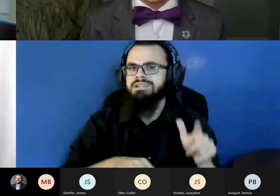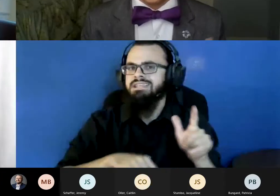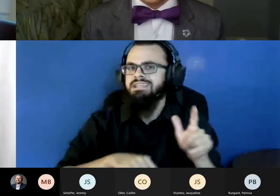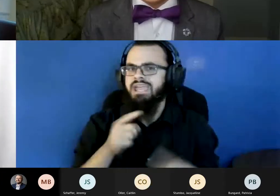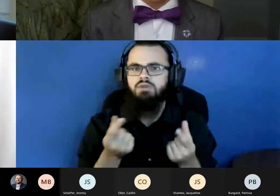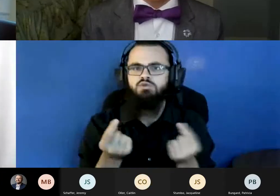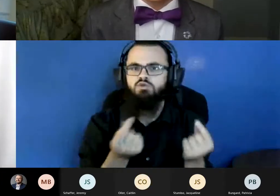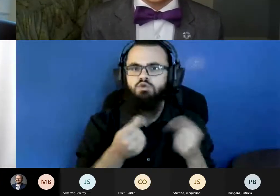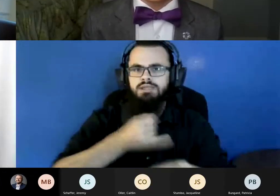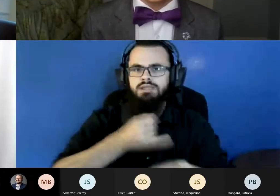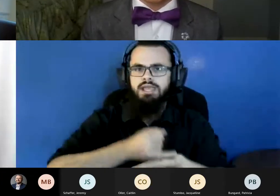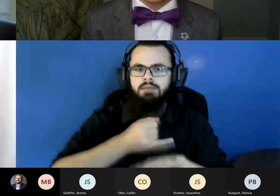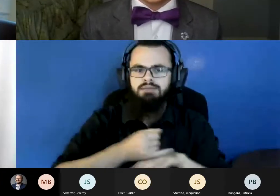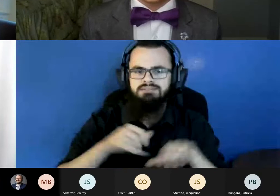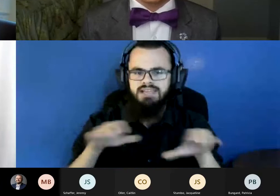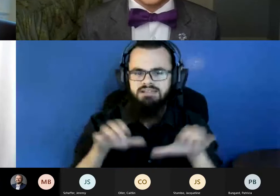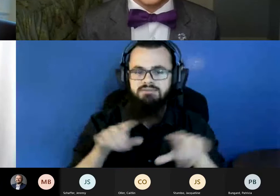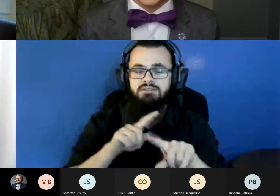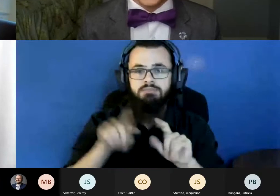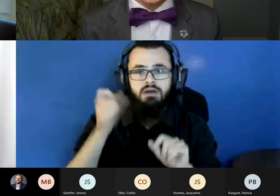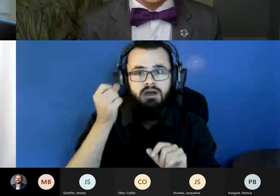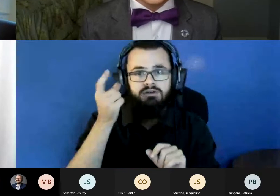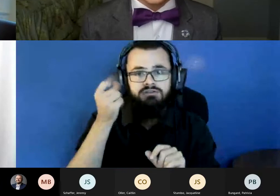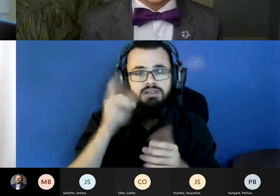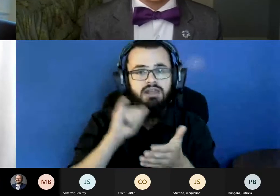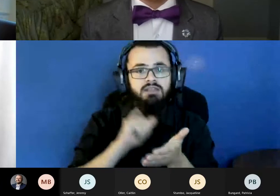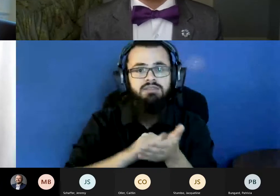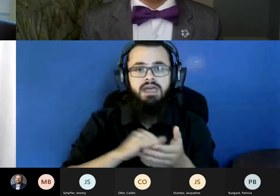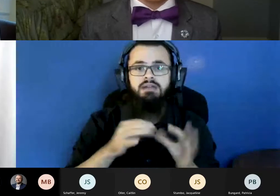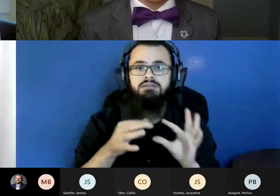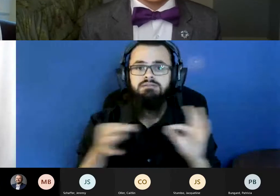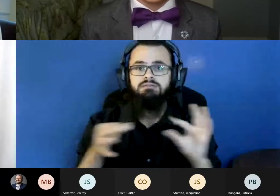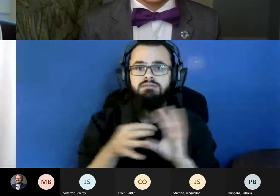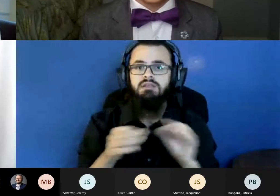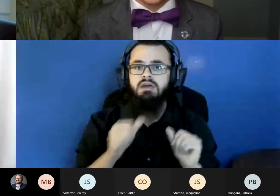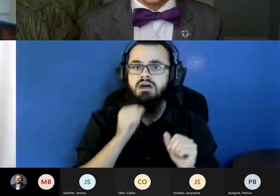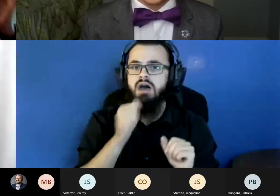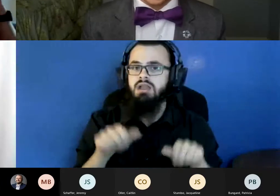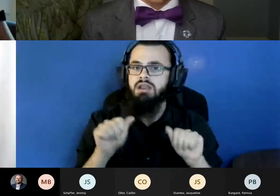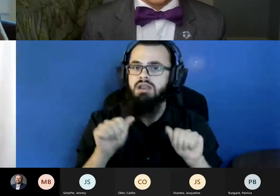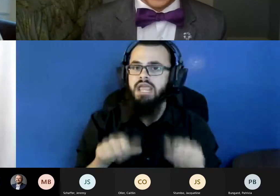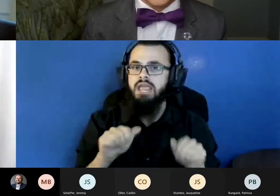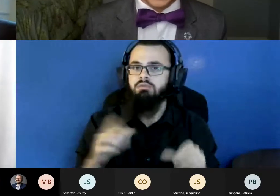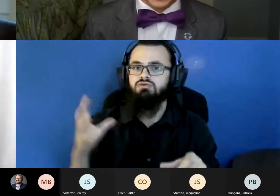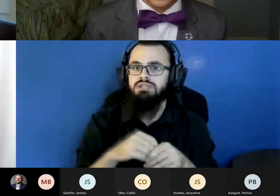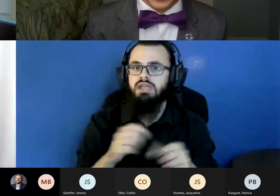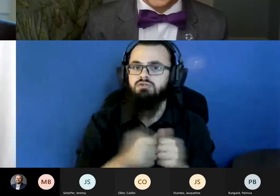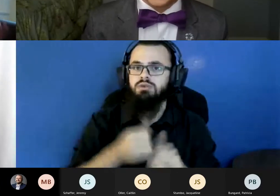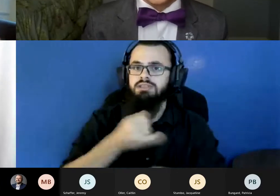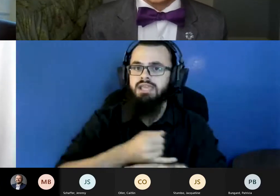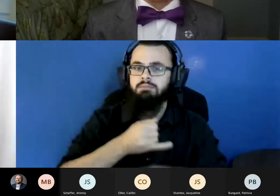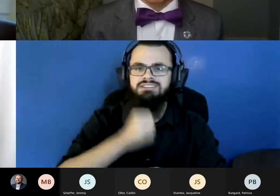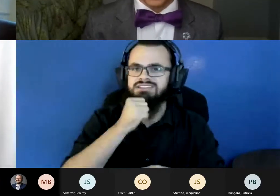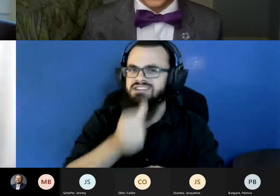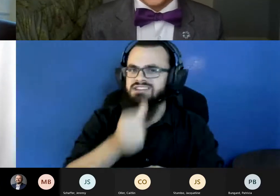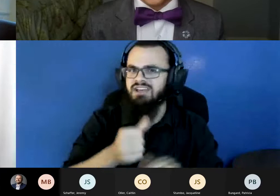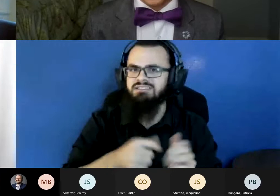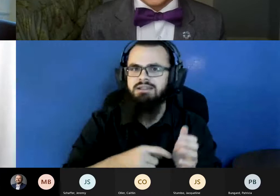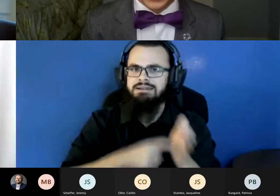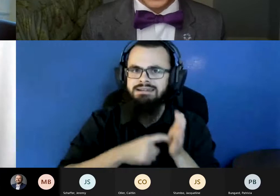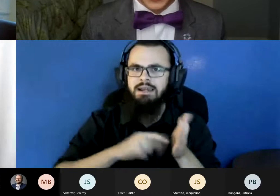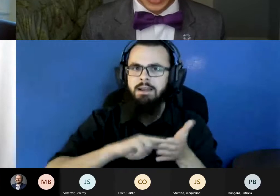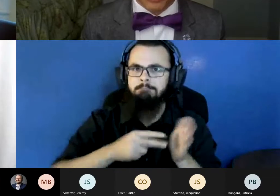to note that unable to engage in campus activities doesn't necessarily mean that individual is COVID positive, right? It's